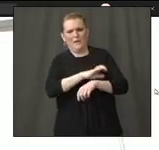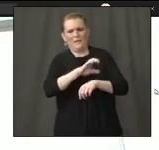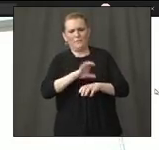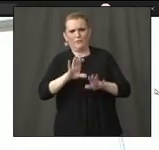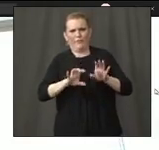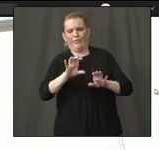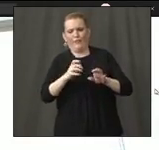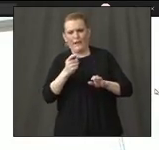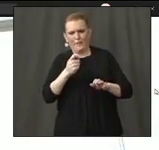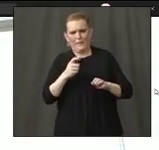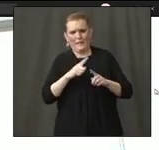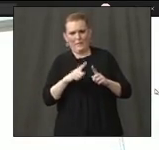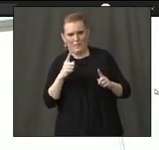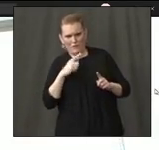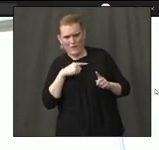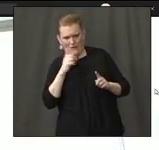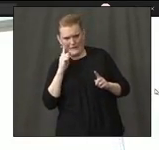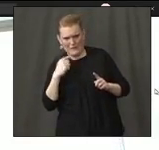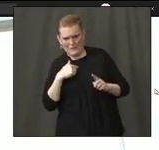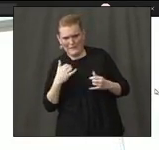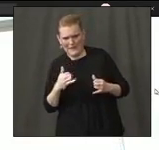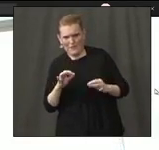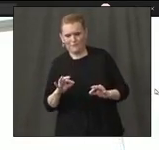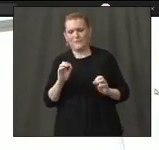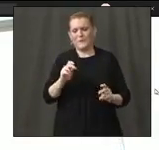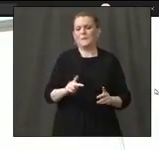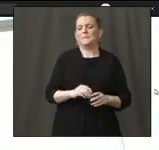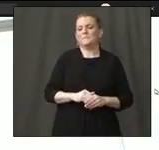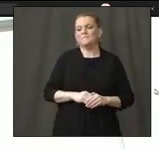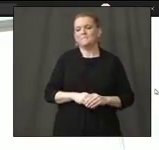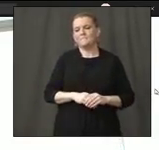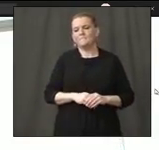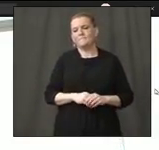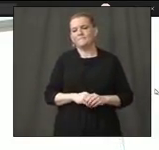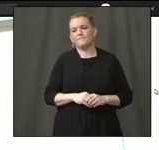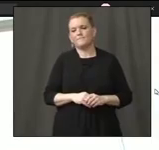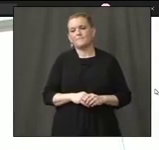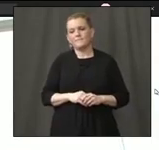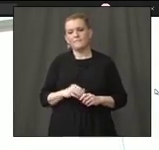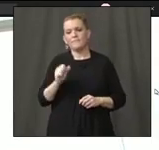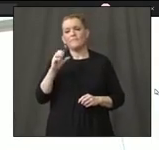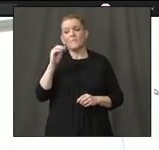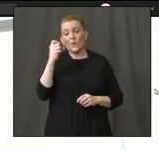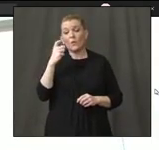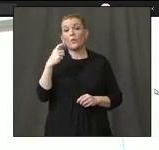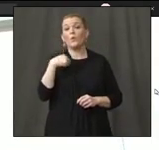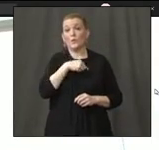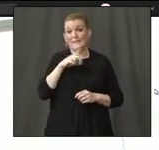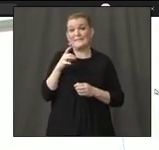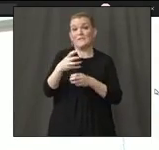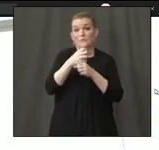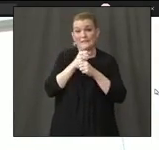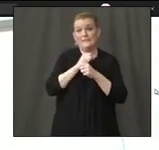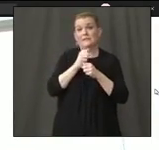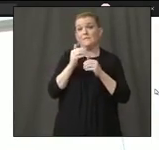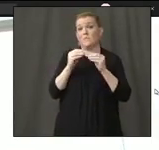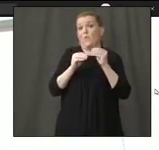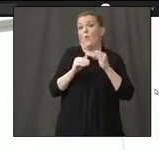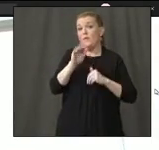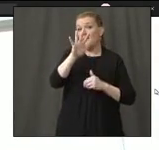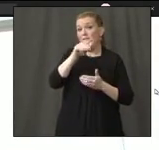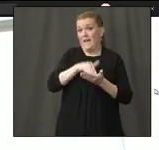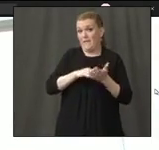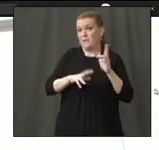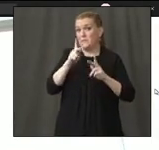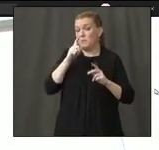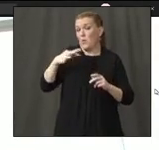fickle. Can you hear me now? I think so. Yes. Okay, great. Yes. So we had over 5,000 applications.